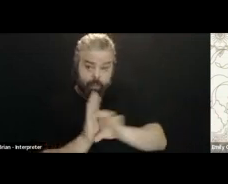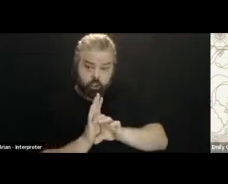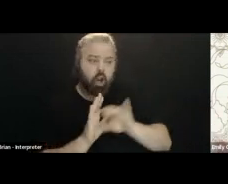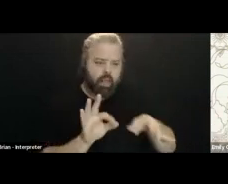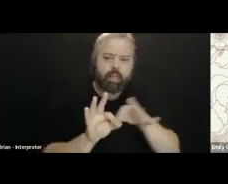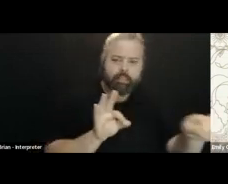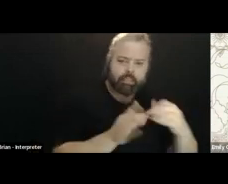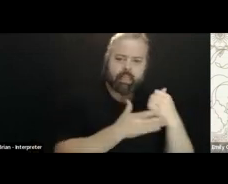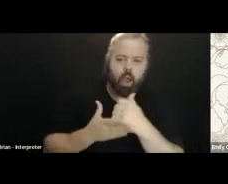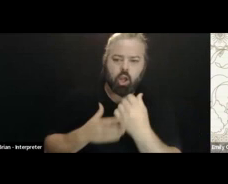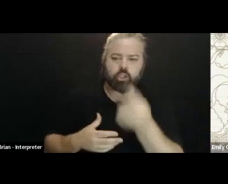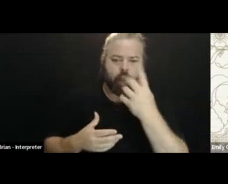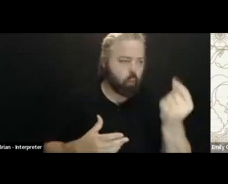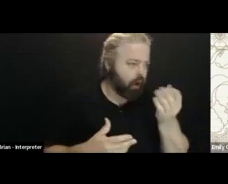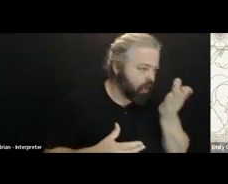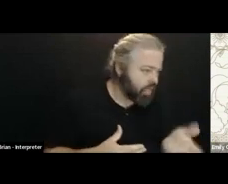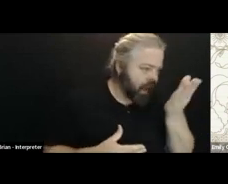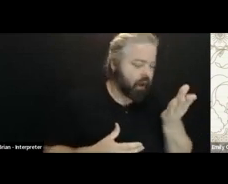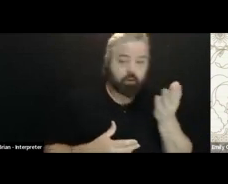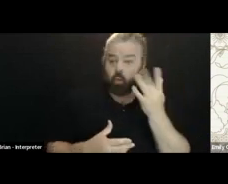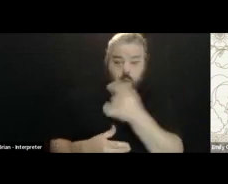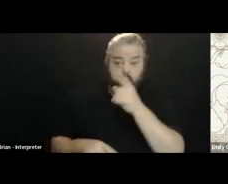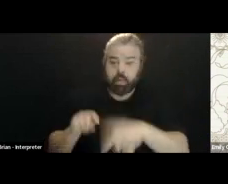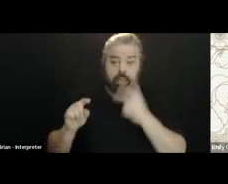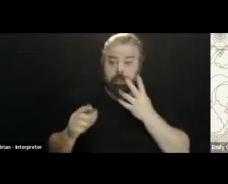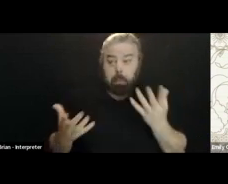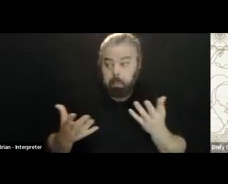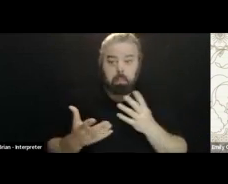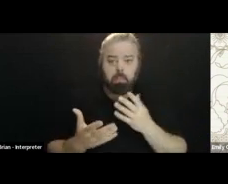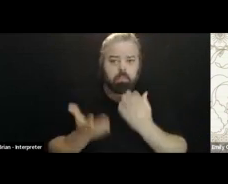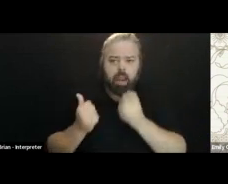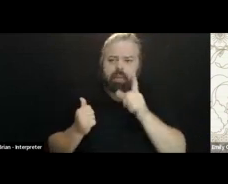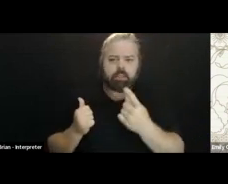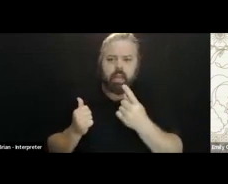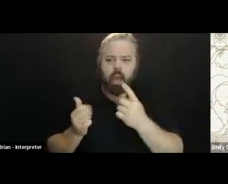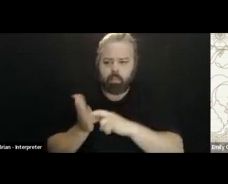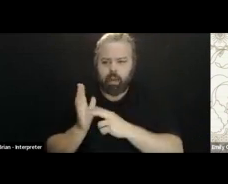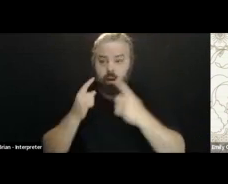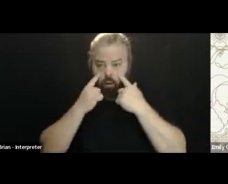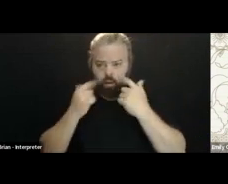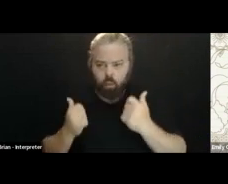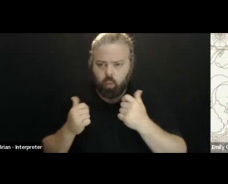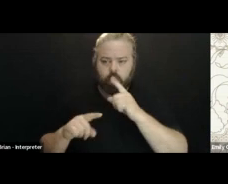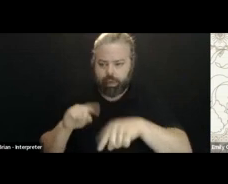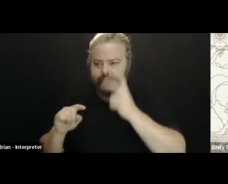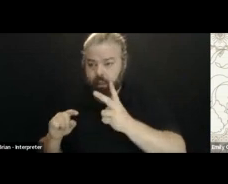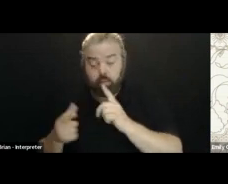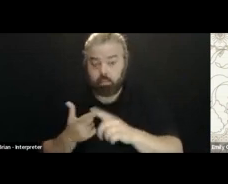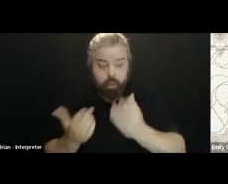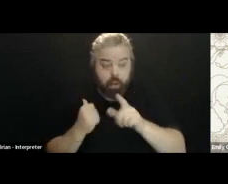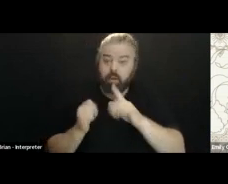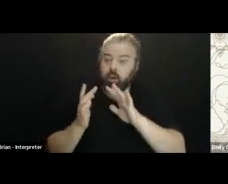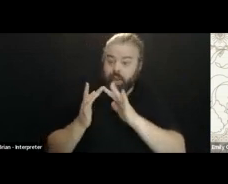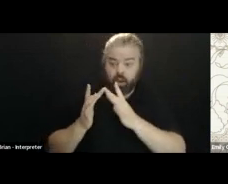someone cannot see an image. It might not be a physical ability that they don't have. It can be poor internet connection. Or